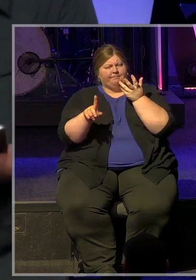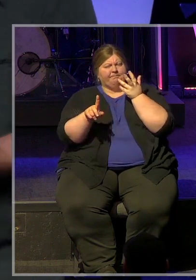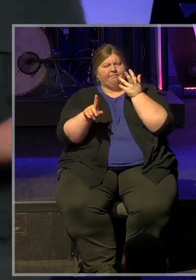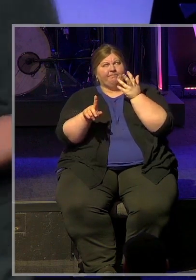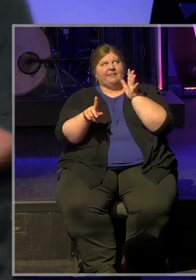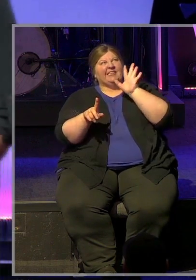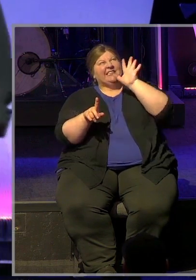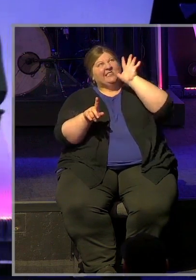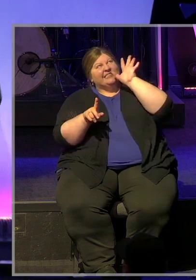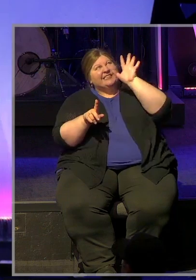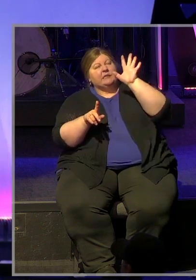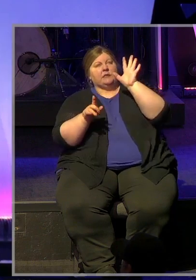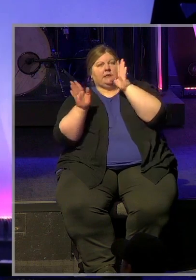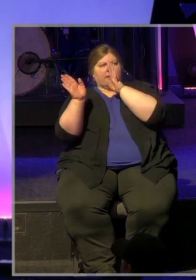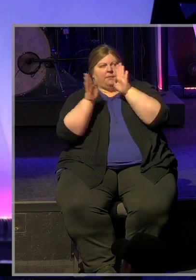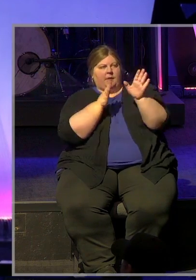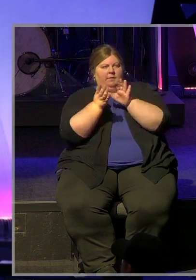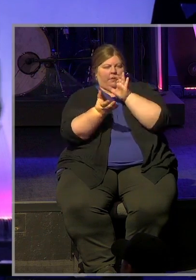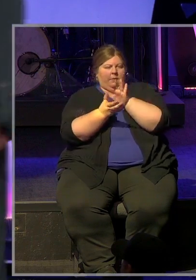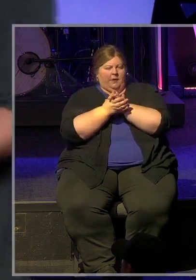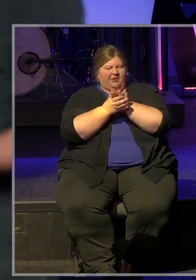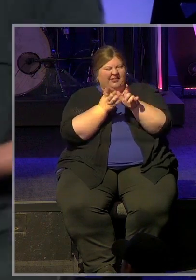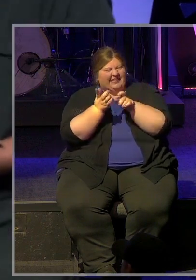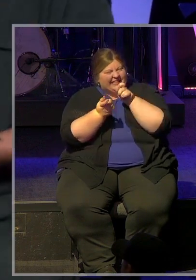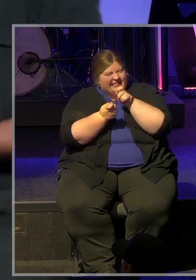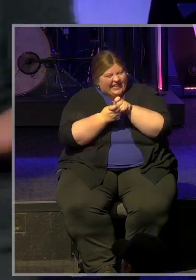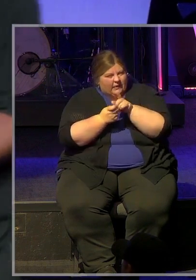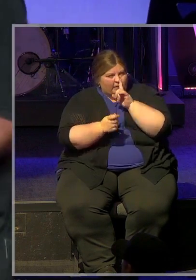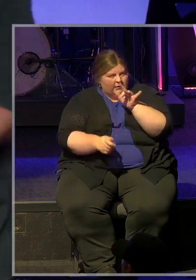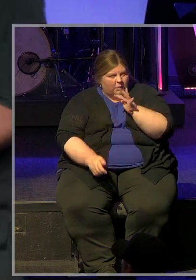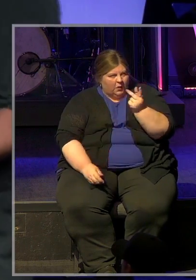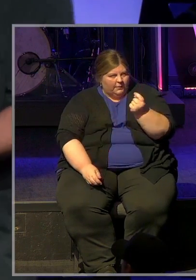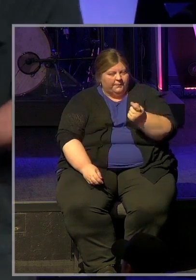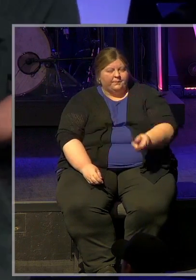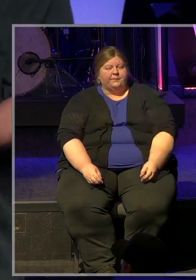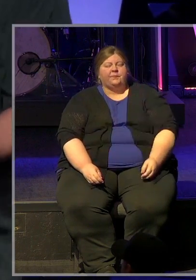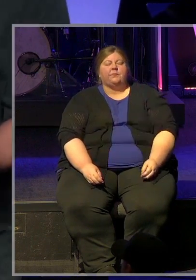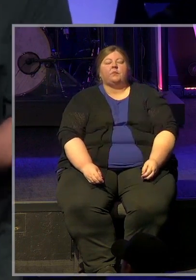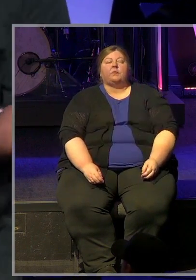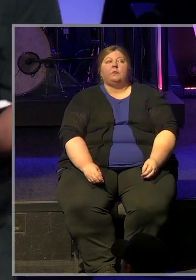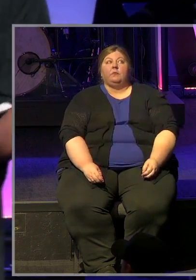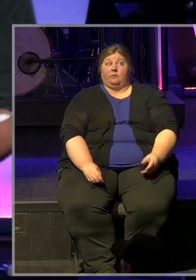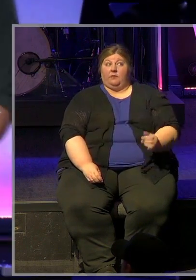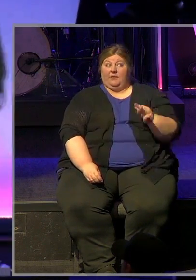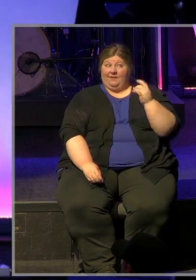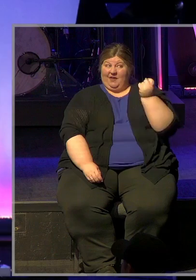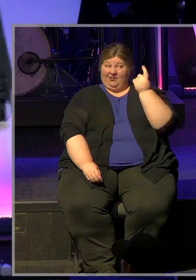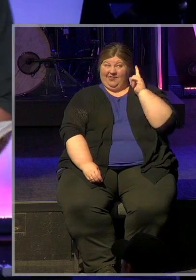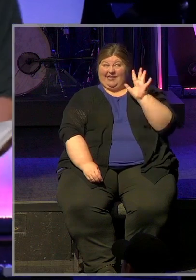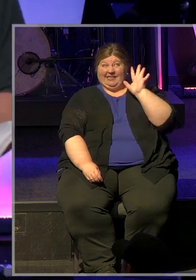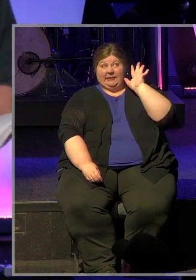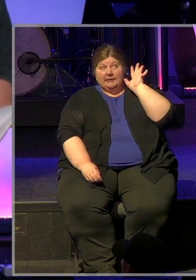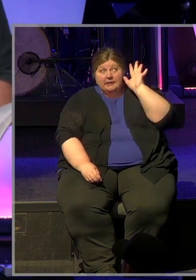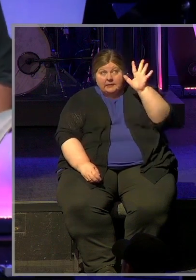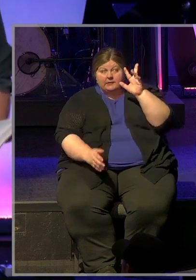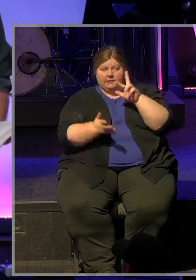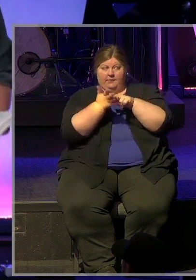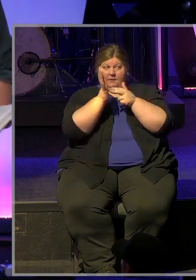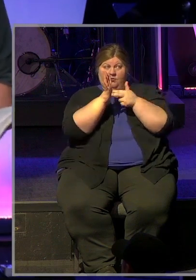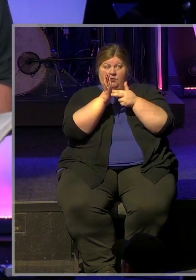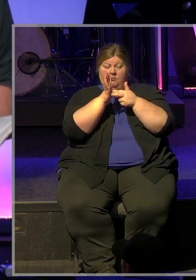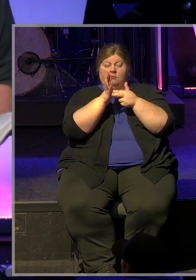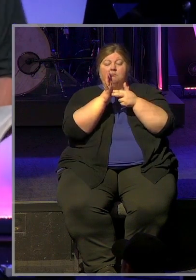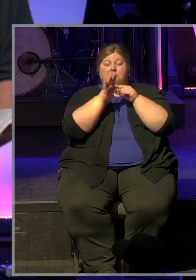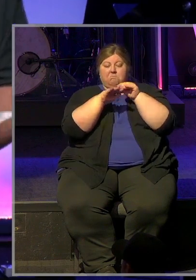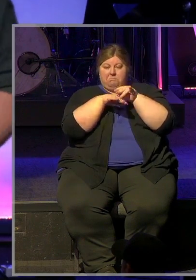God say marriage actually is? Because if we understand what God's definition of marriage is, it can